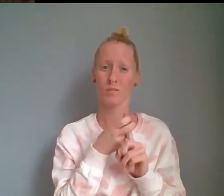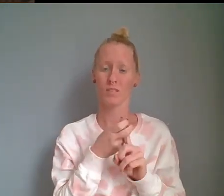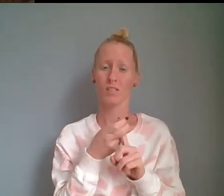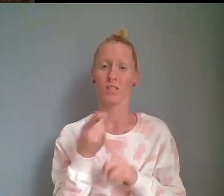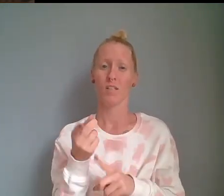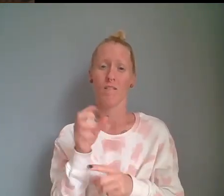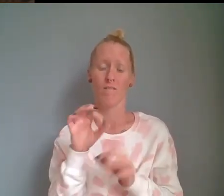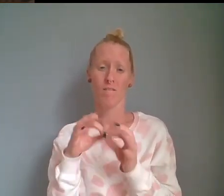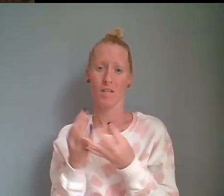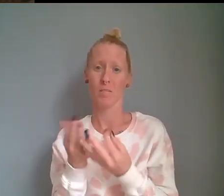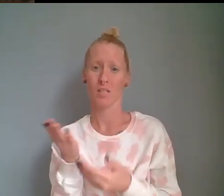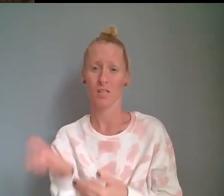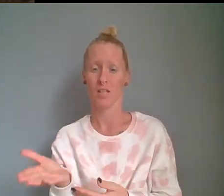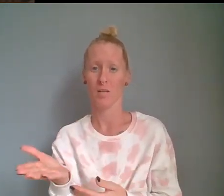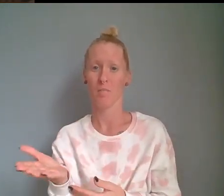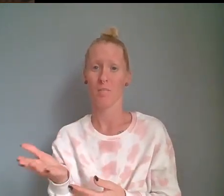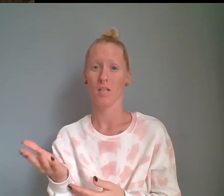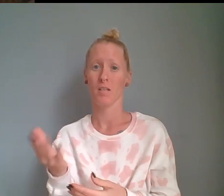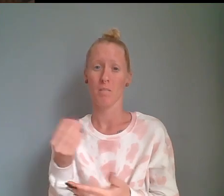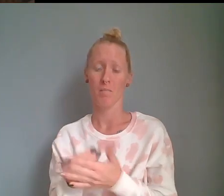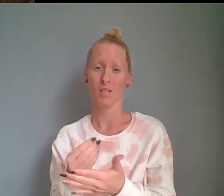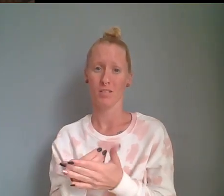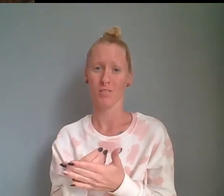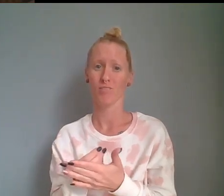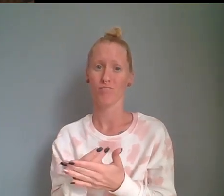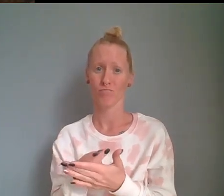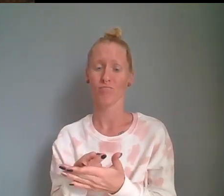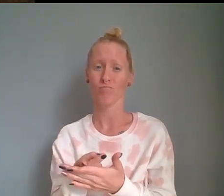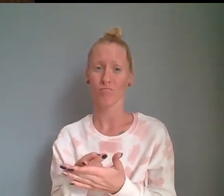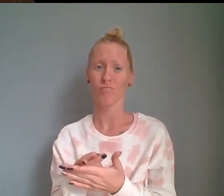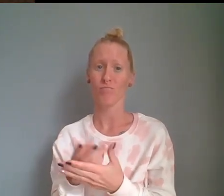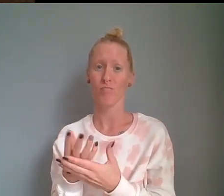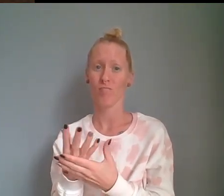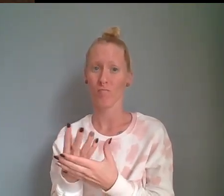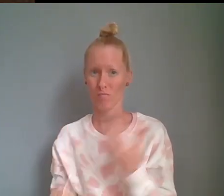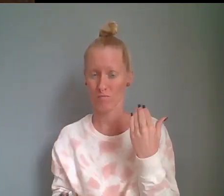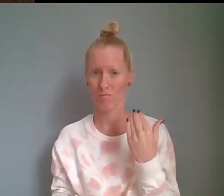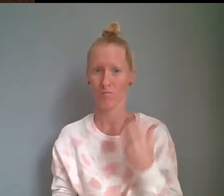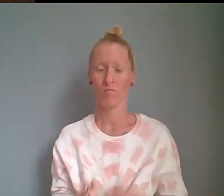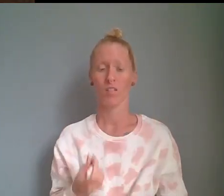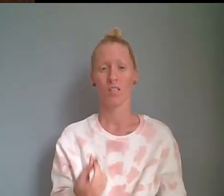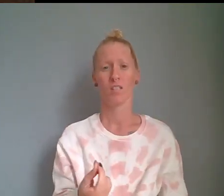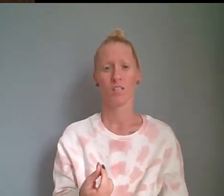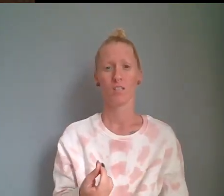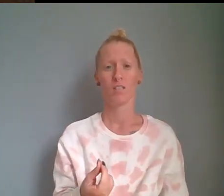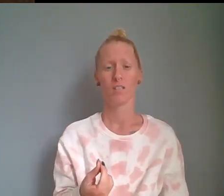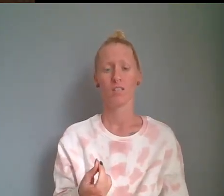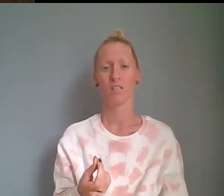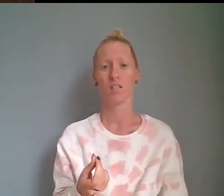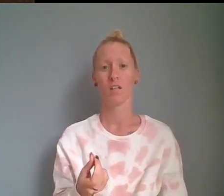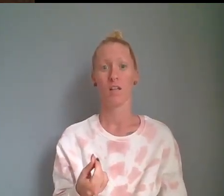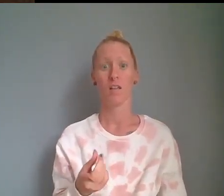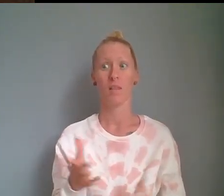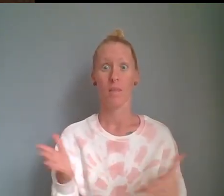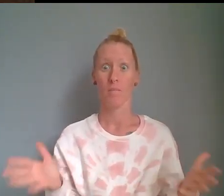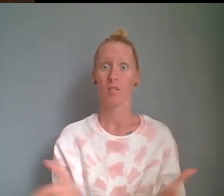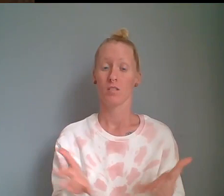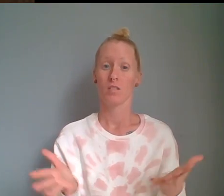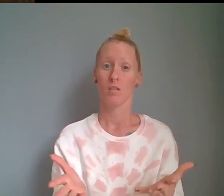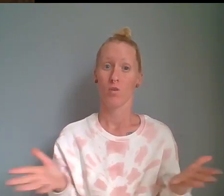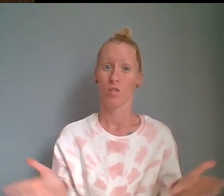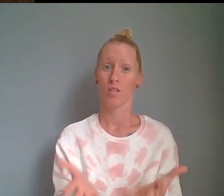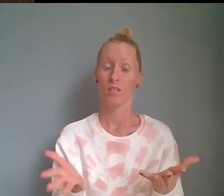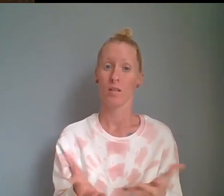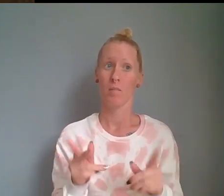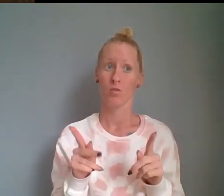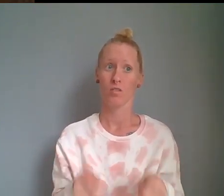bankruptcy. And these kinds of negative consequences of the mania often are what motivates the person to get help, because the